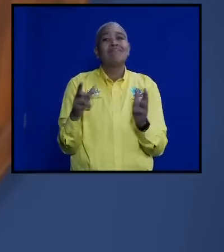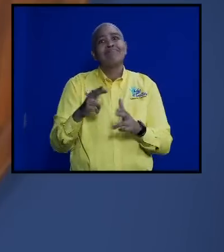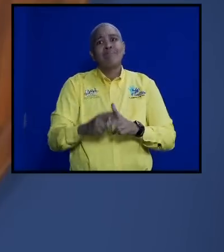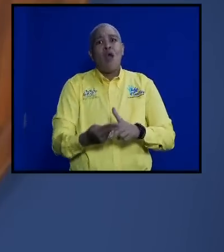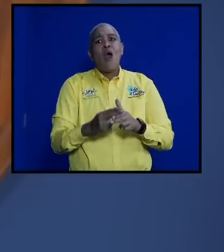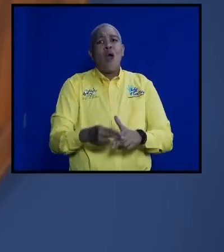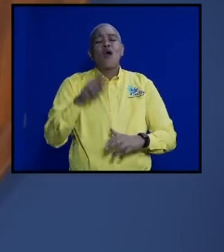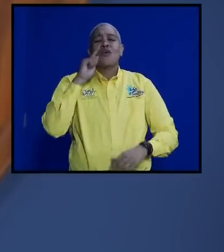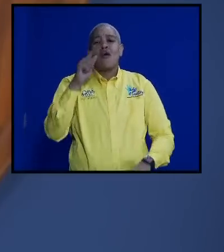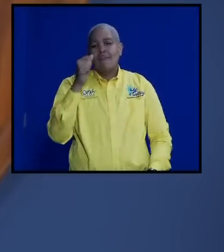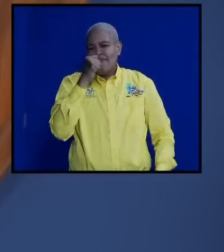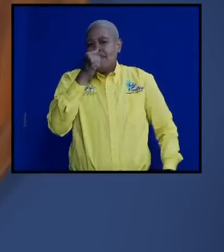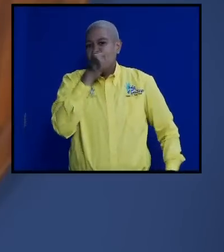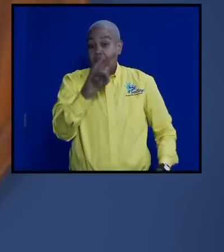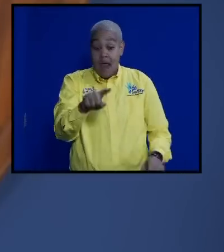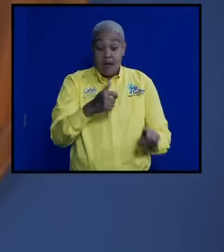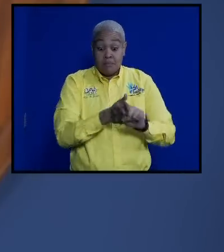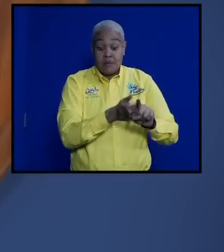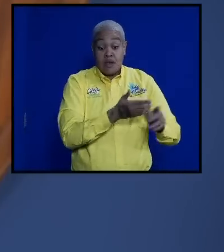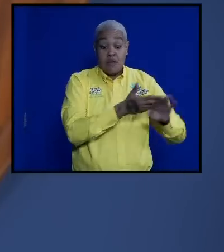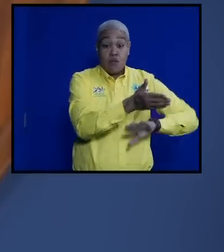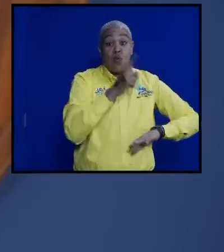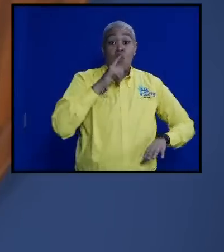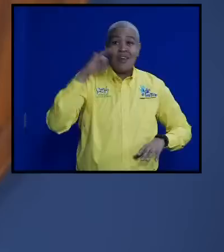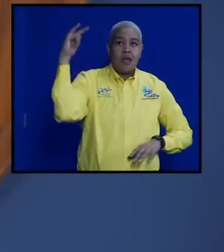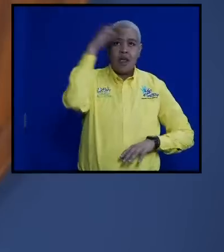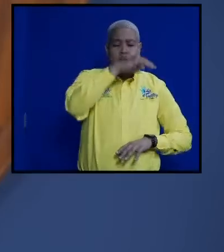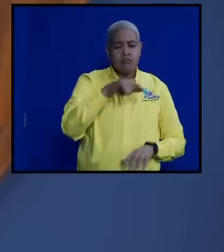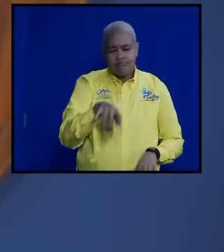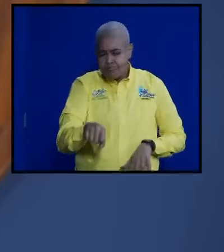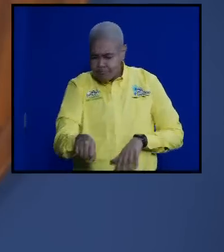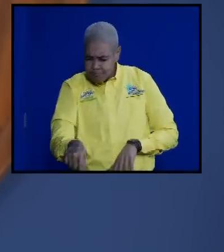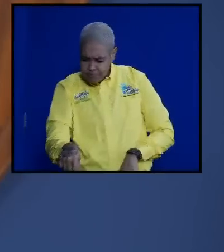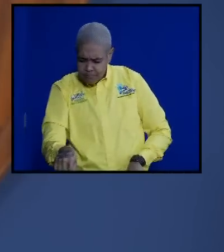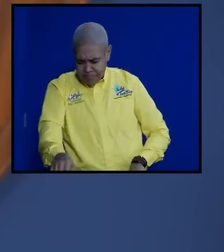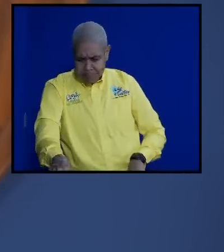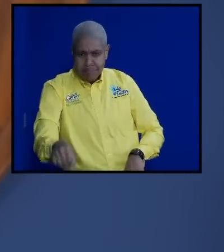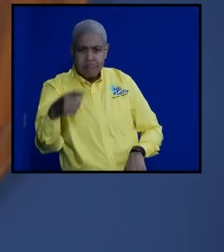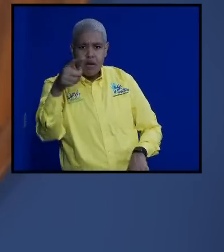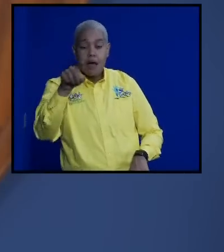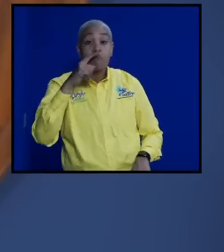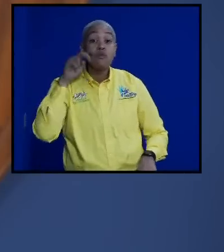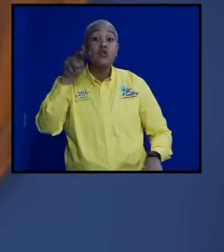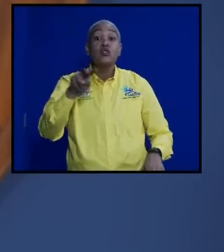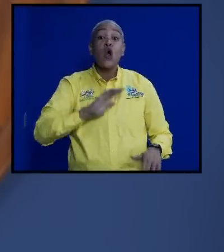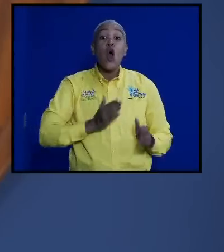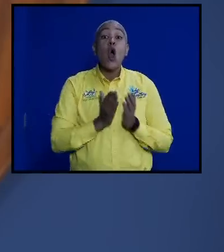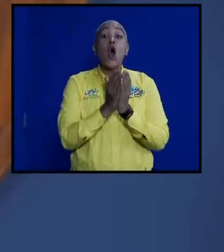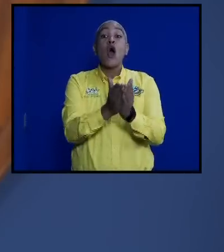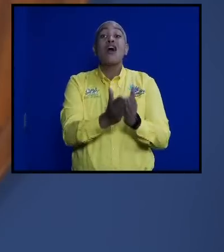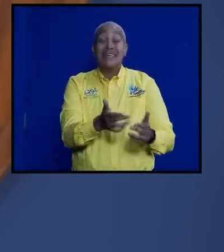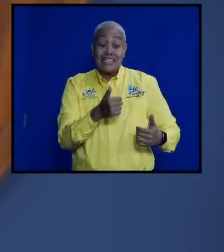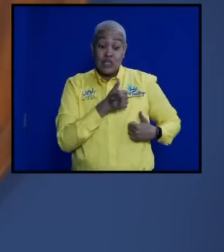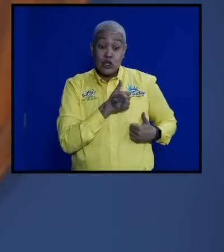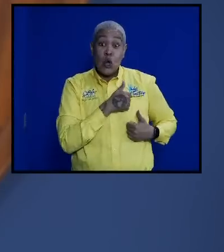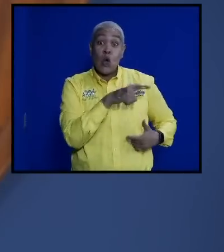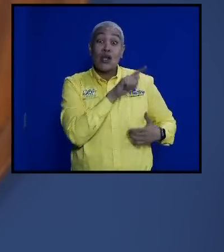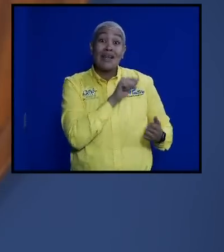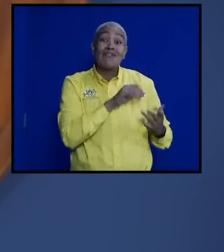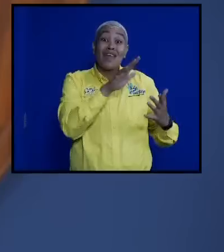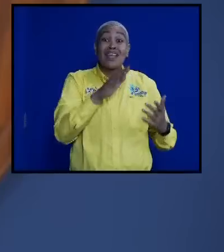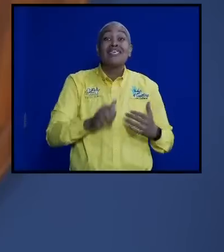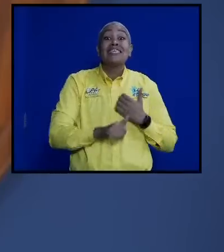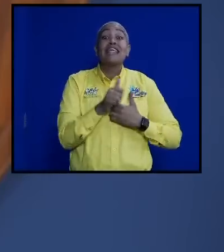coordinated efforts of our Maritime Air and Cyber Command. These operations in particular saw our maritime forces facing danger from